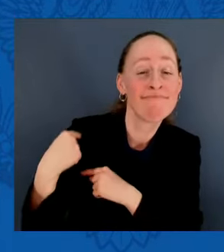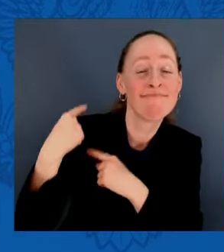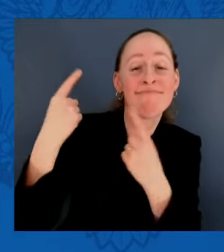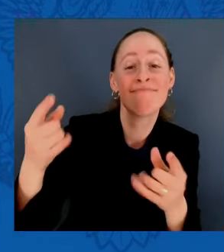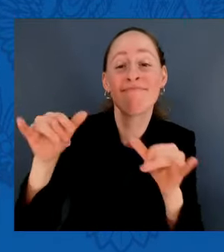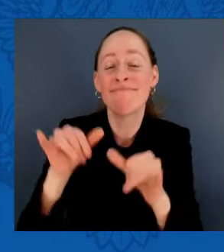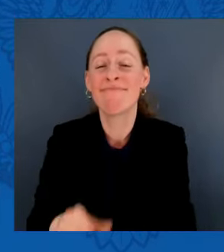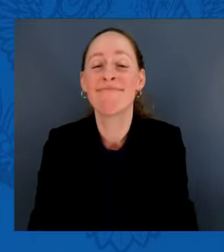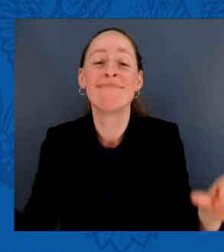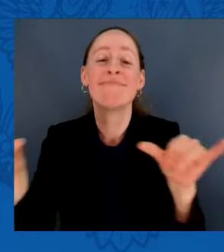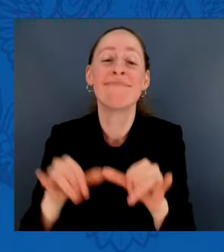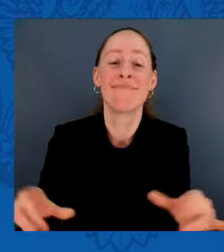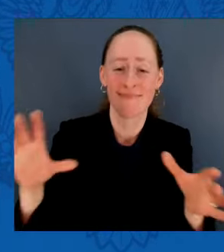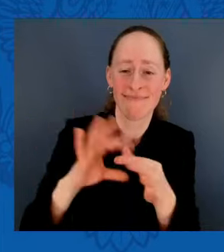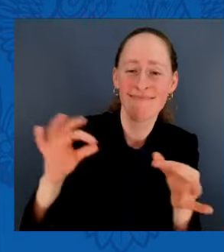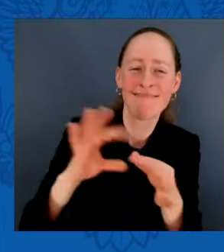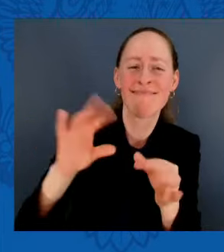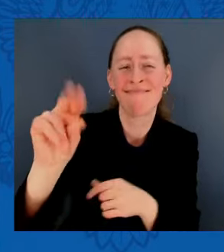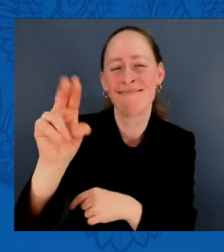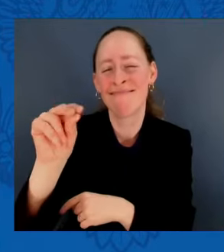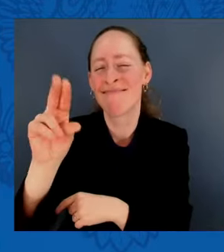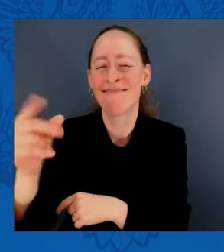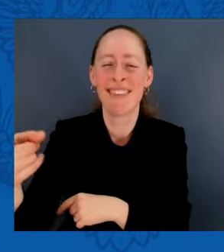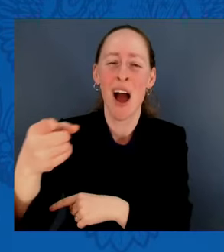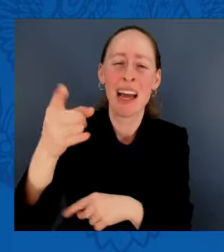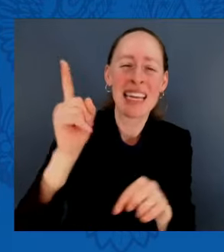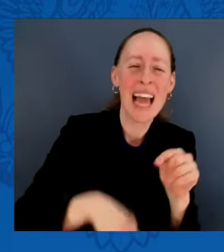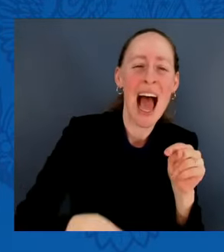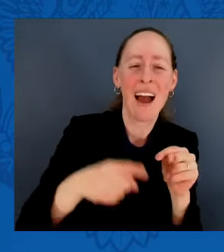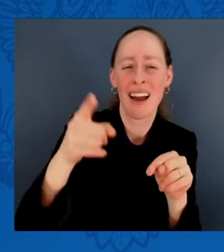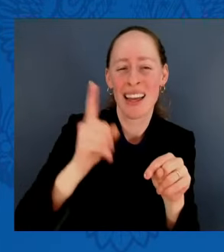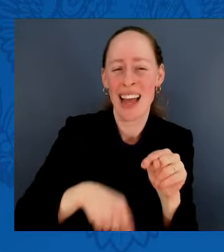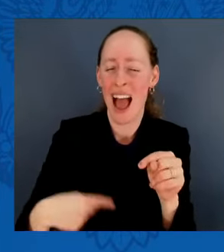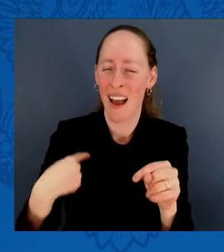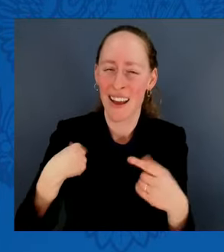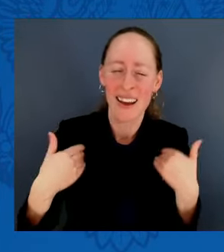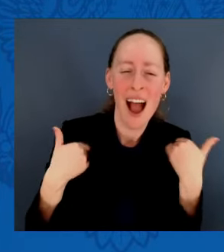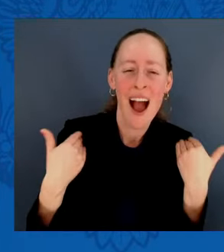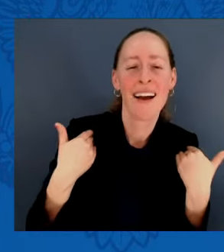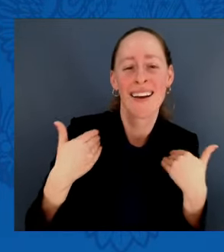By the way, they didn't let me on the Senate elevators for votes sometimes. Not a joke.